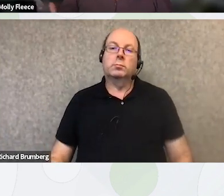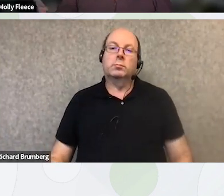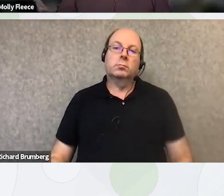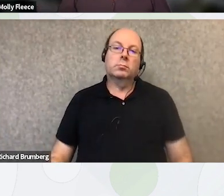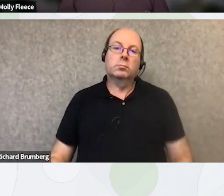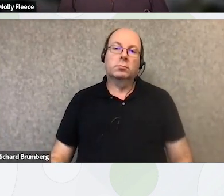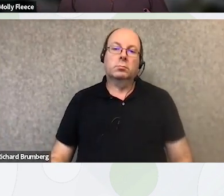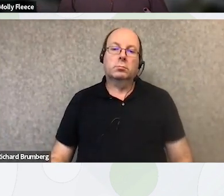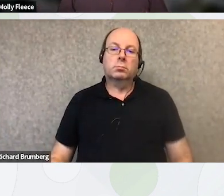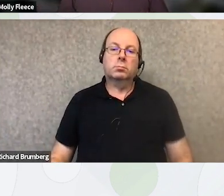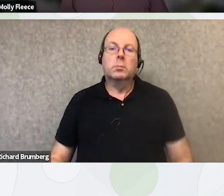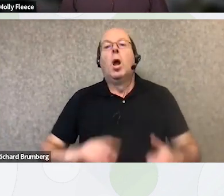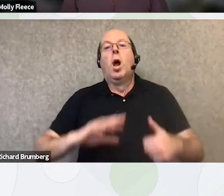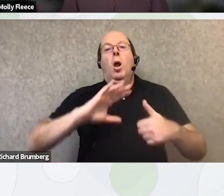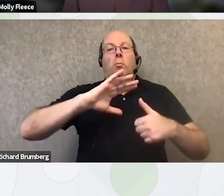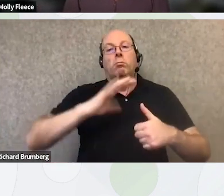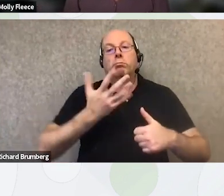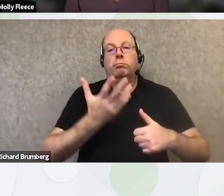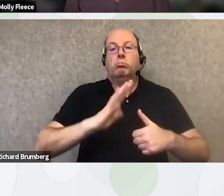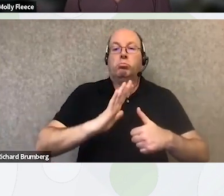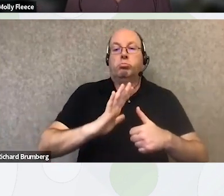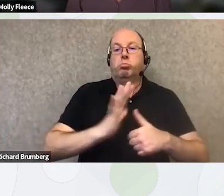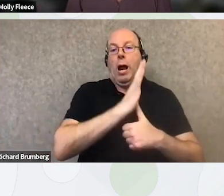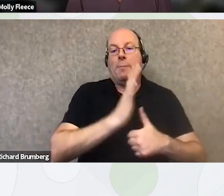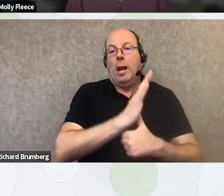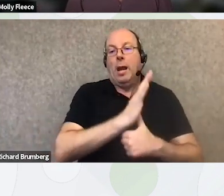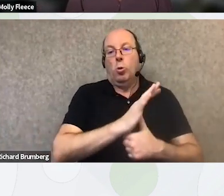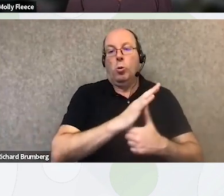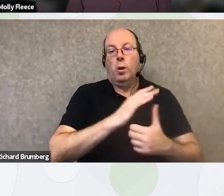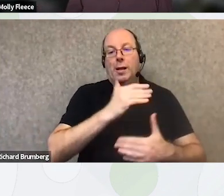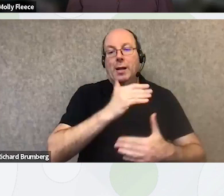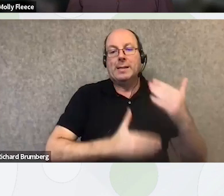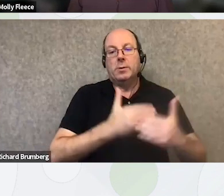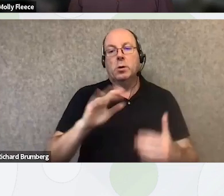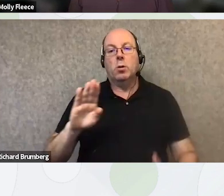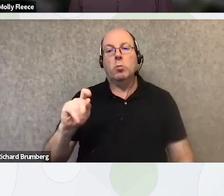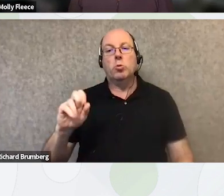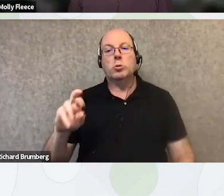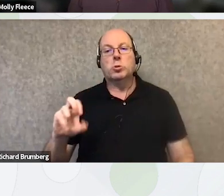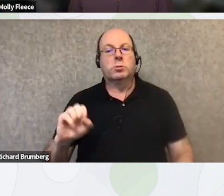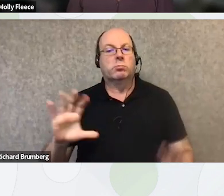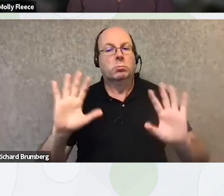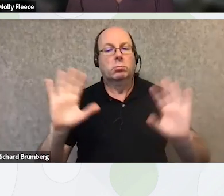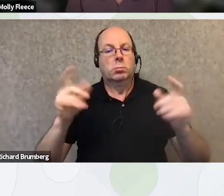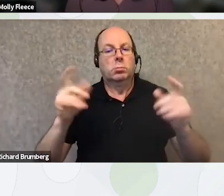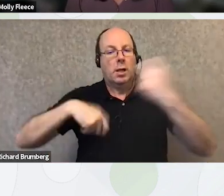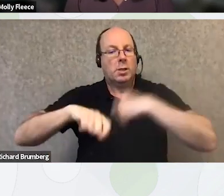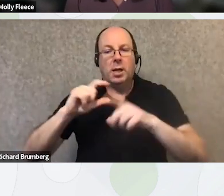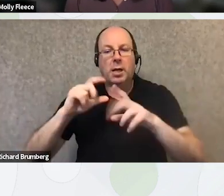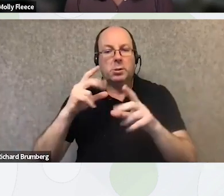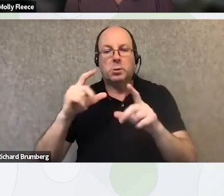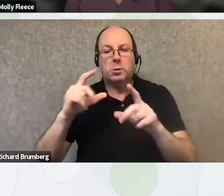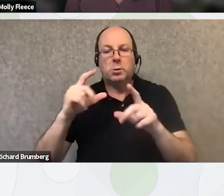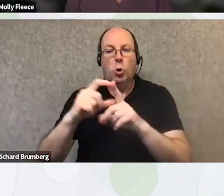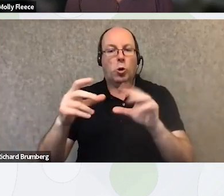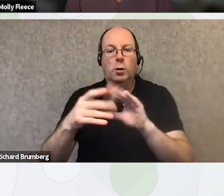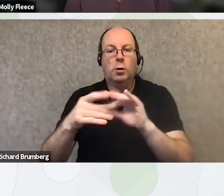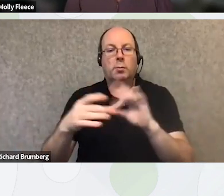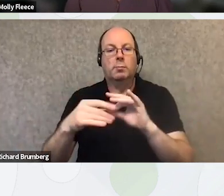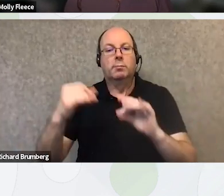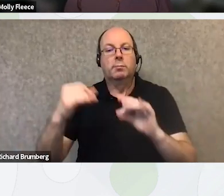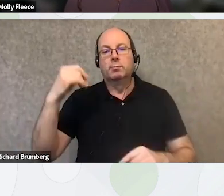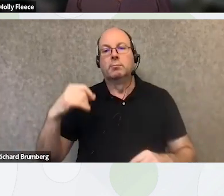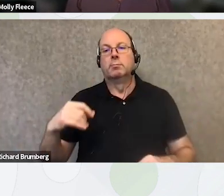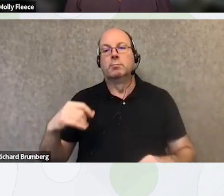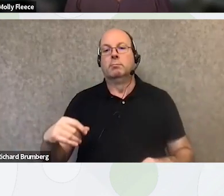primary series and boosters, but trying to steer the public and the dialogue towards the idea of potentially